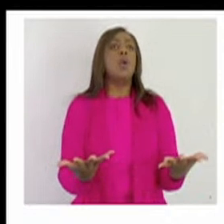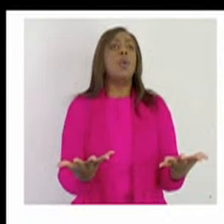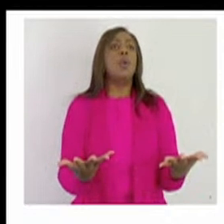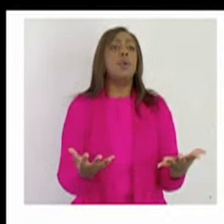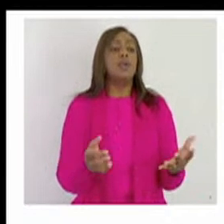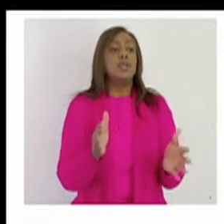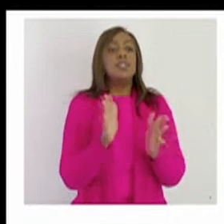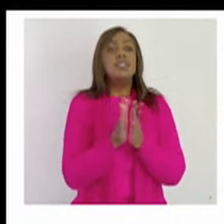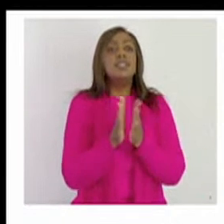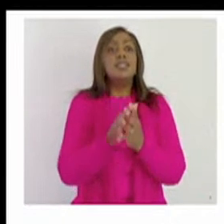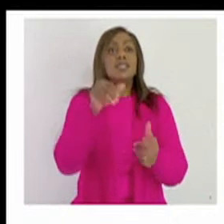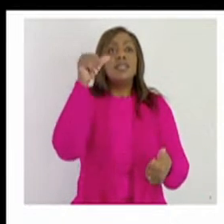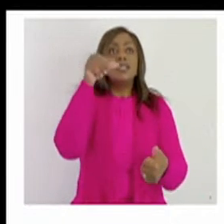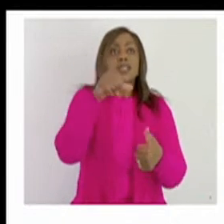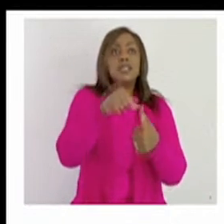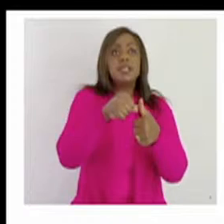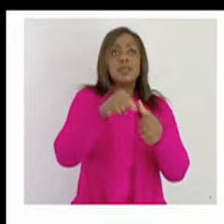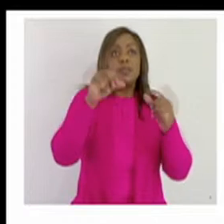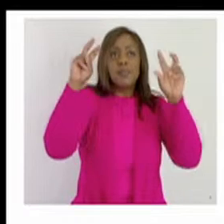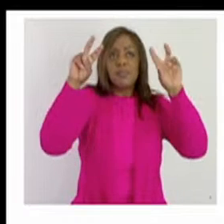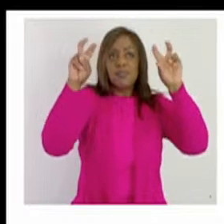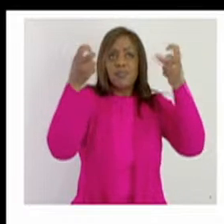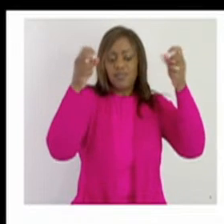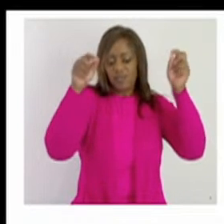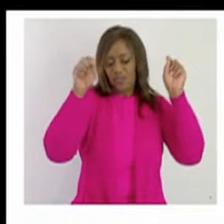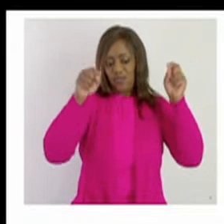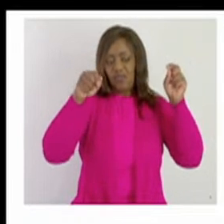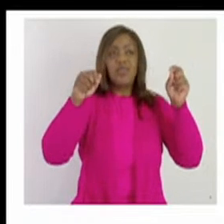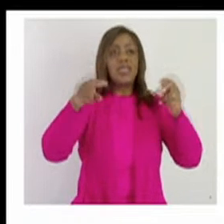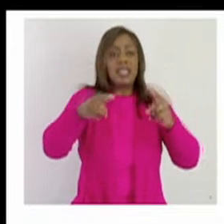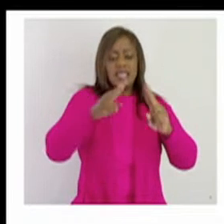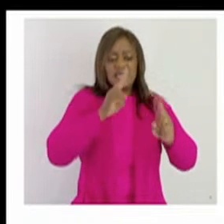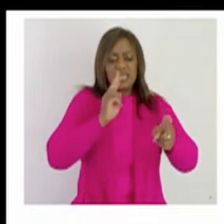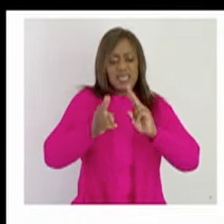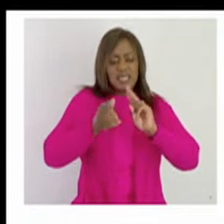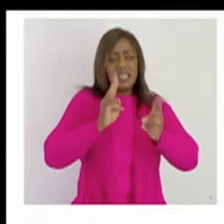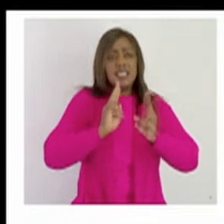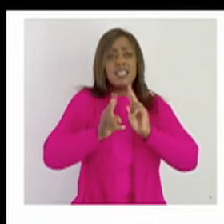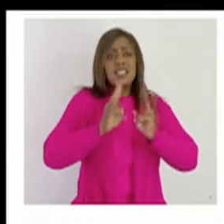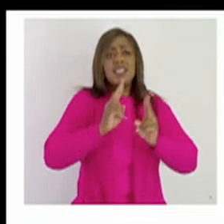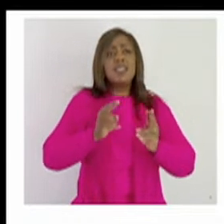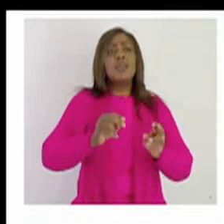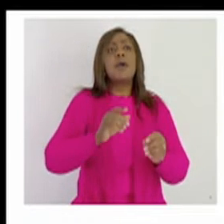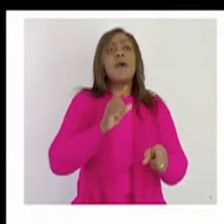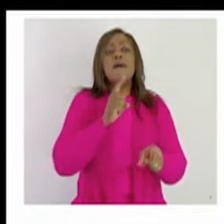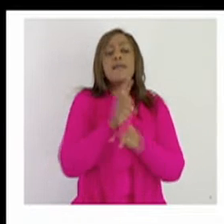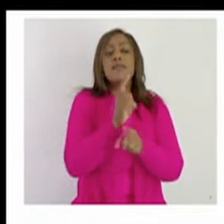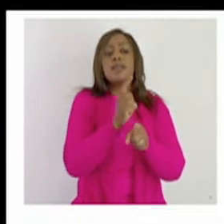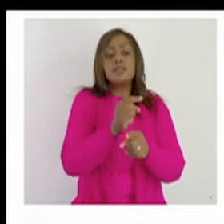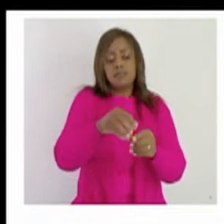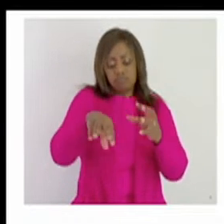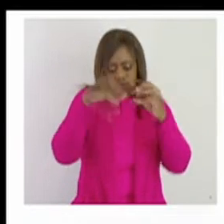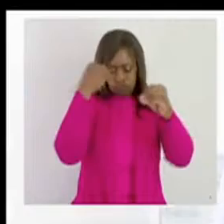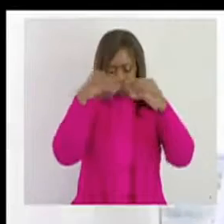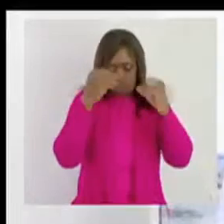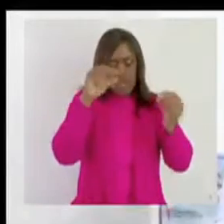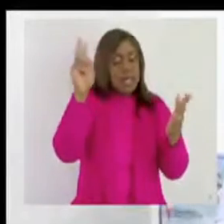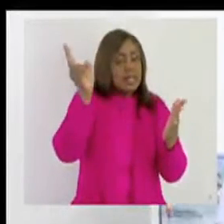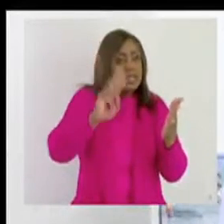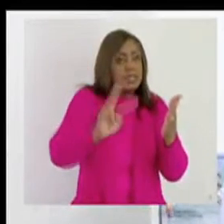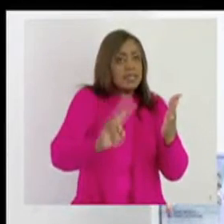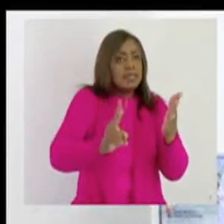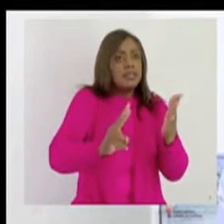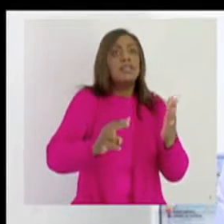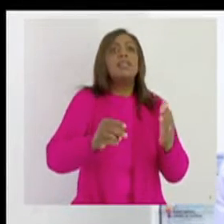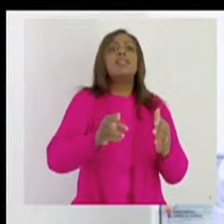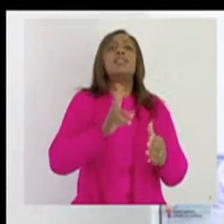answer these questions. But then if you happen to find out that you are struggling to answer 1 or 2 questions, please go through again. Thank